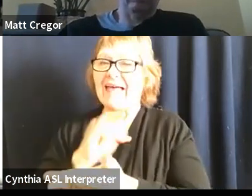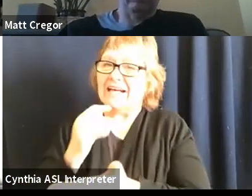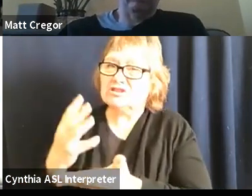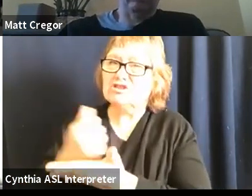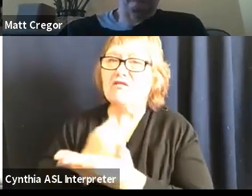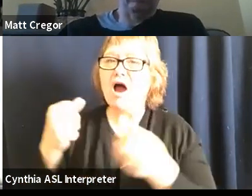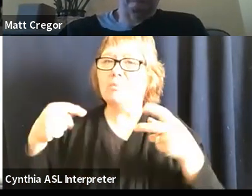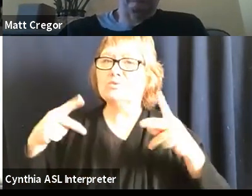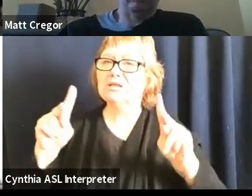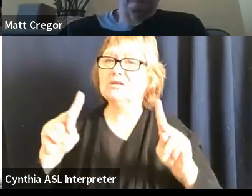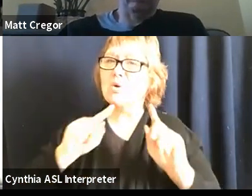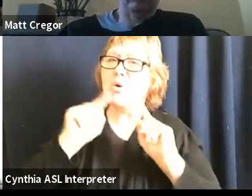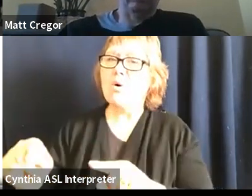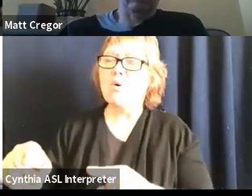opportunity.